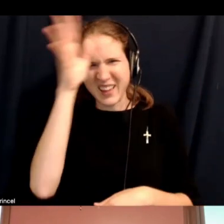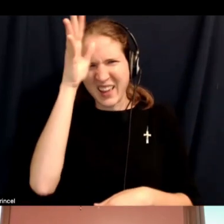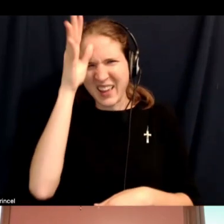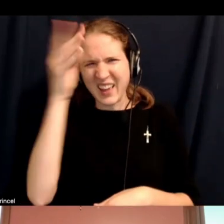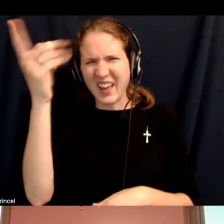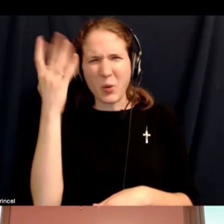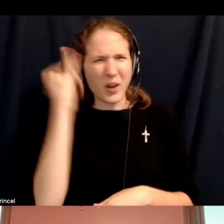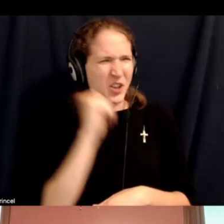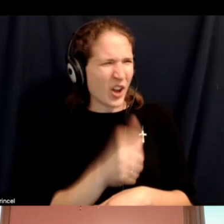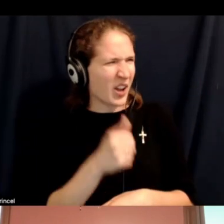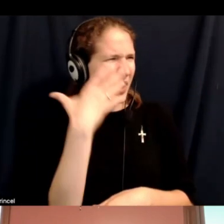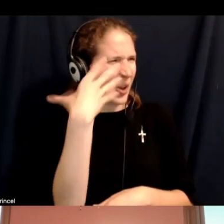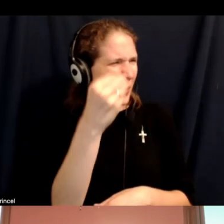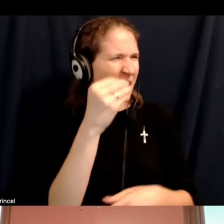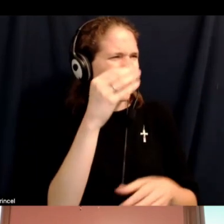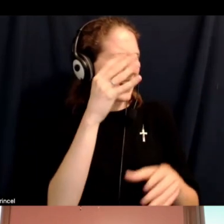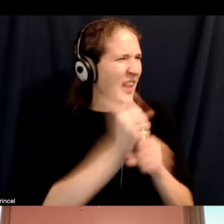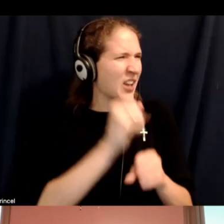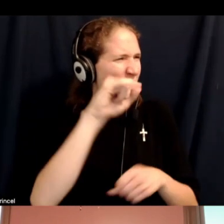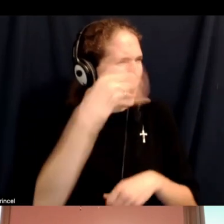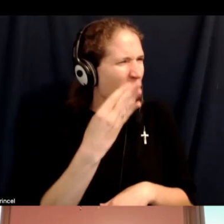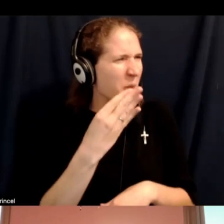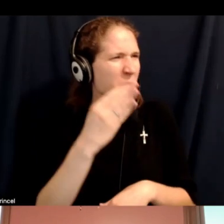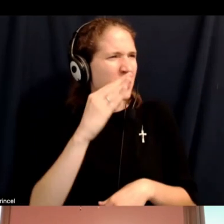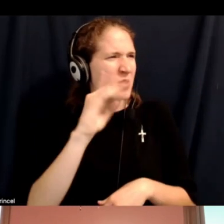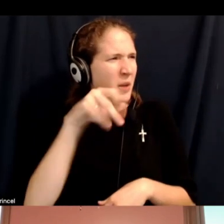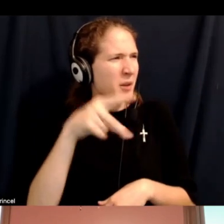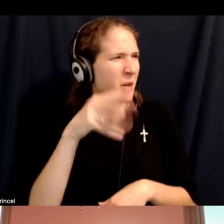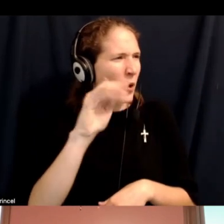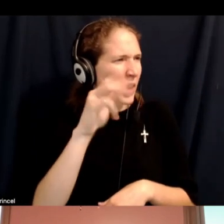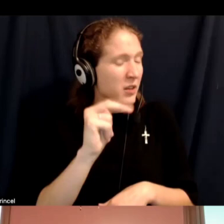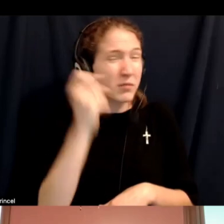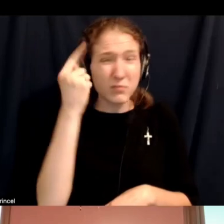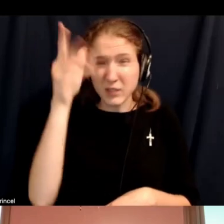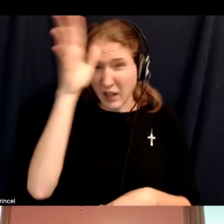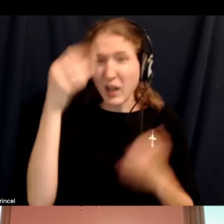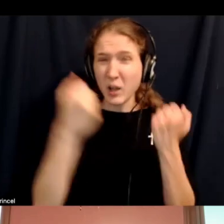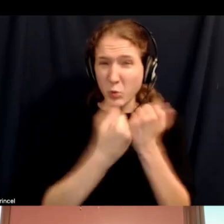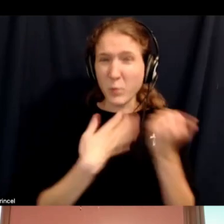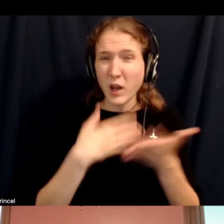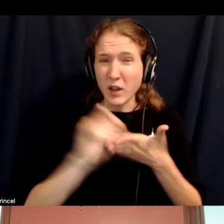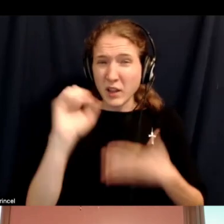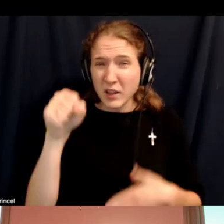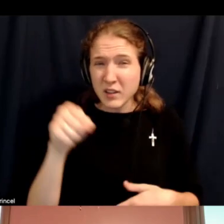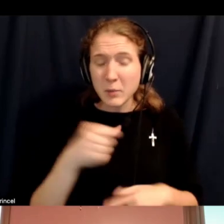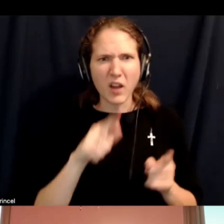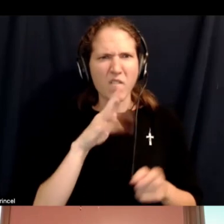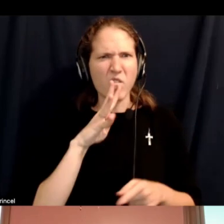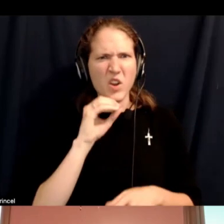and get a job at JP? mm, And it's not as if he didn't support my fiction writing, but here I was in my